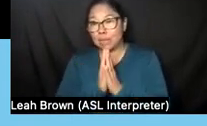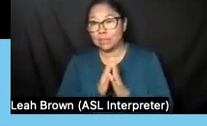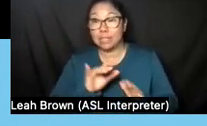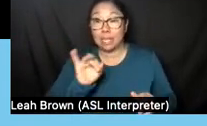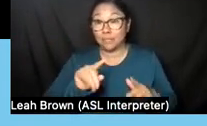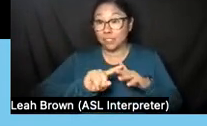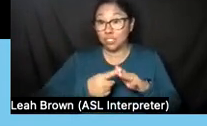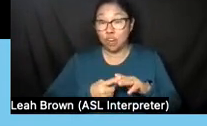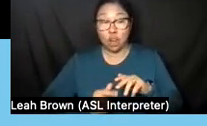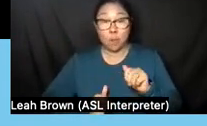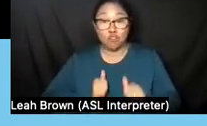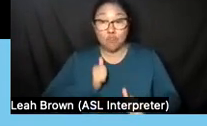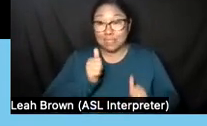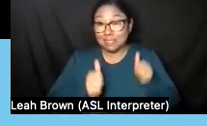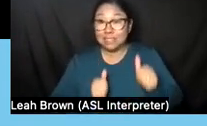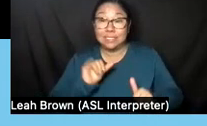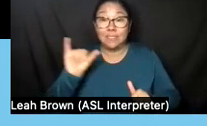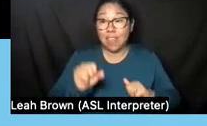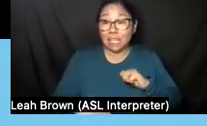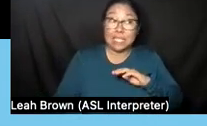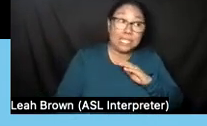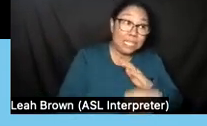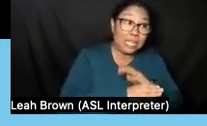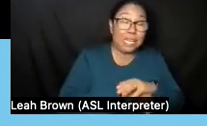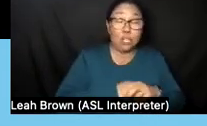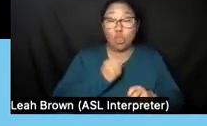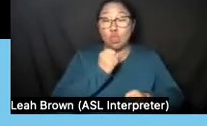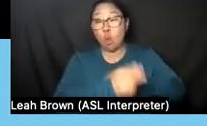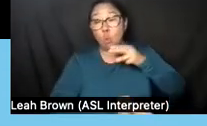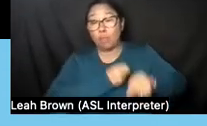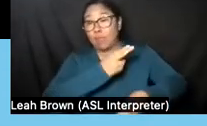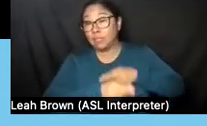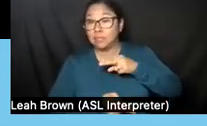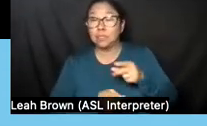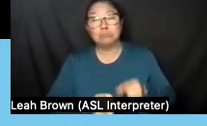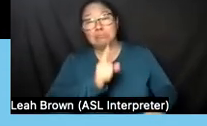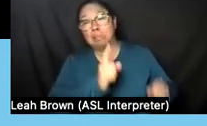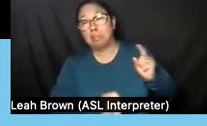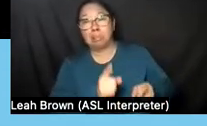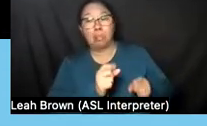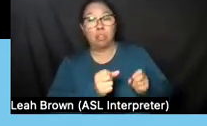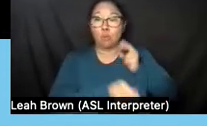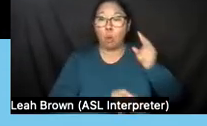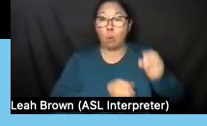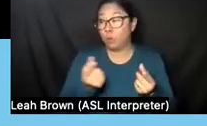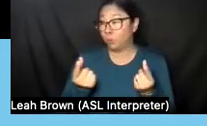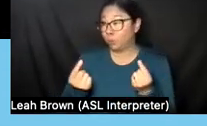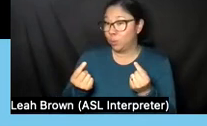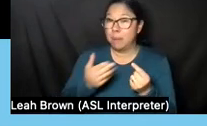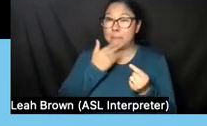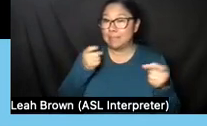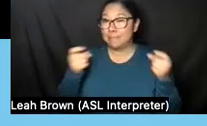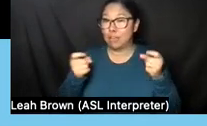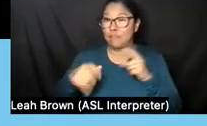being aggressive, like kicking or throwing things? So if that does occur, you want to do your best to manage the environment at home. So if there